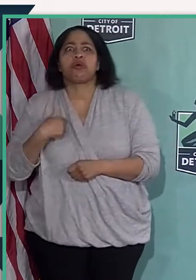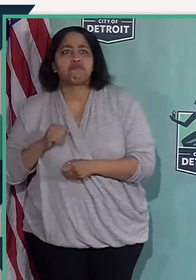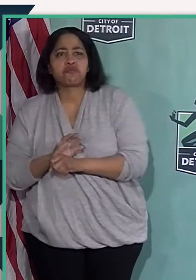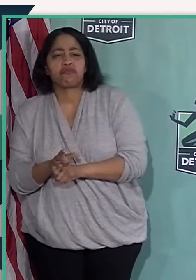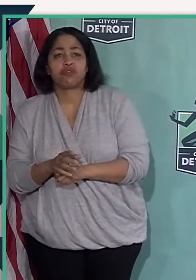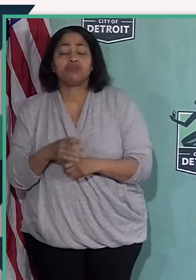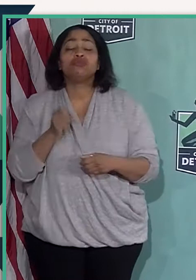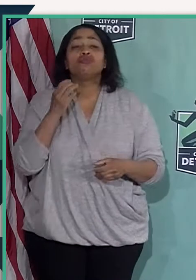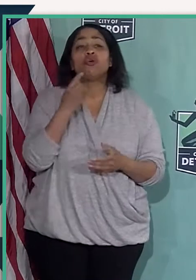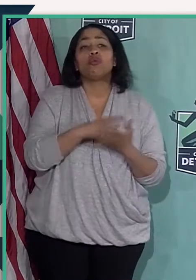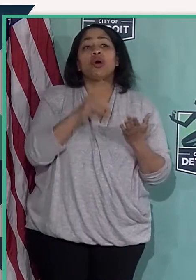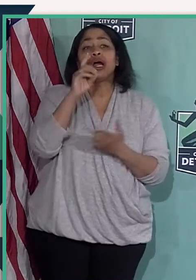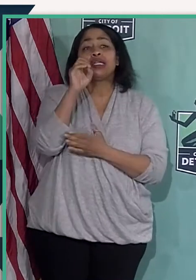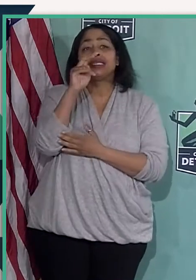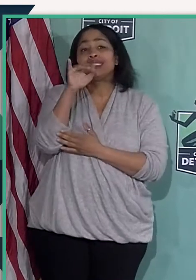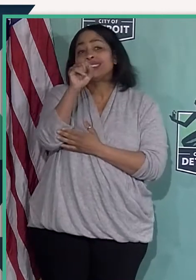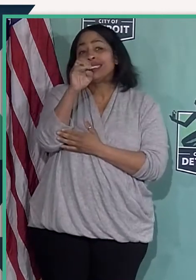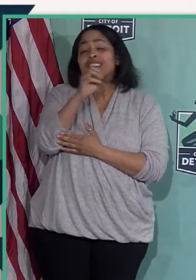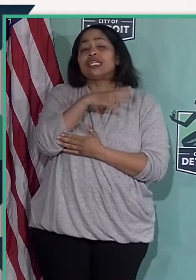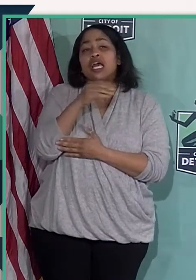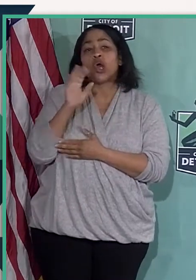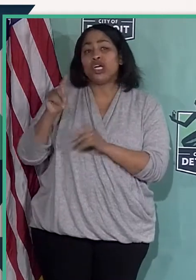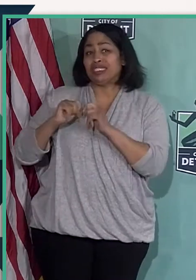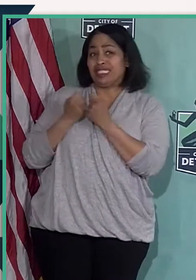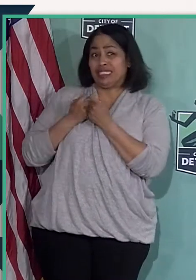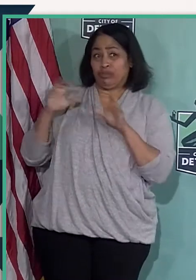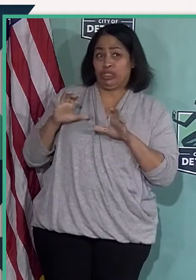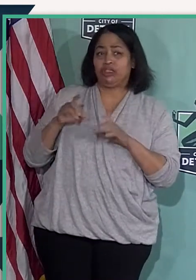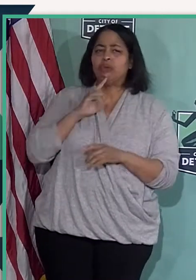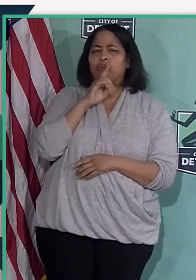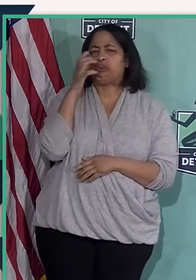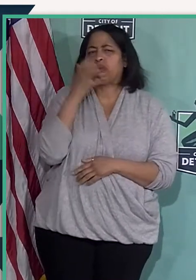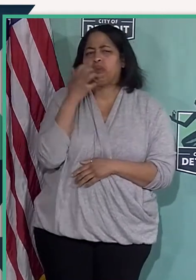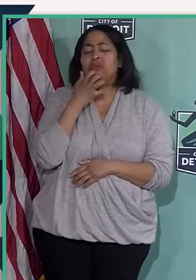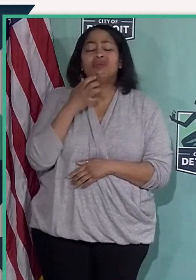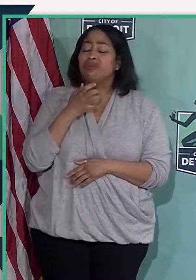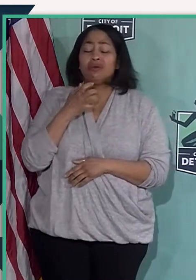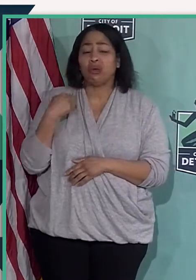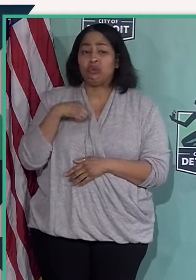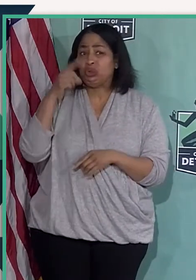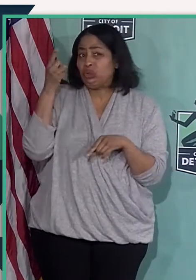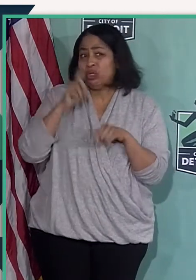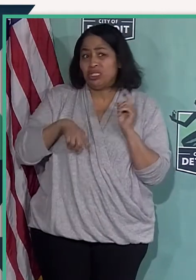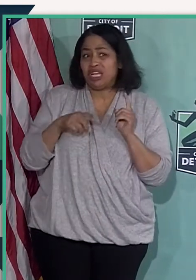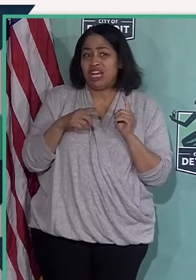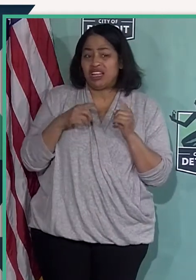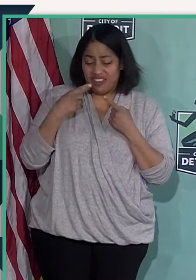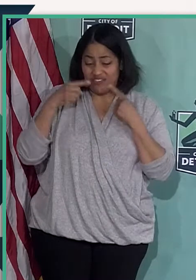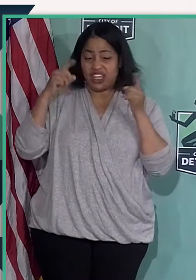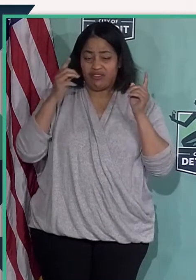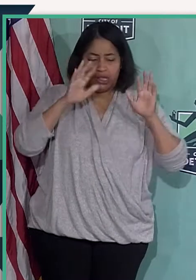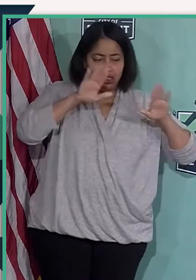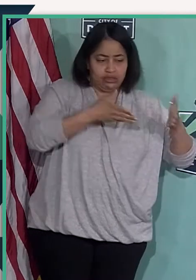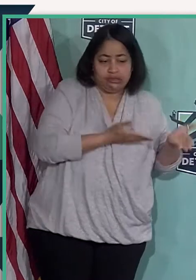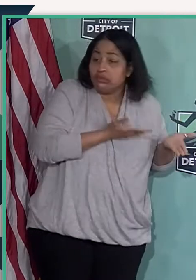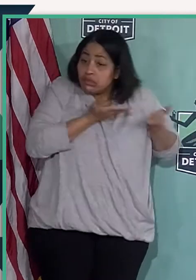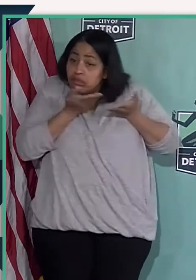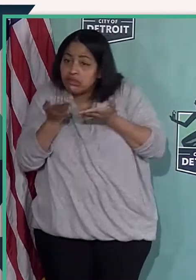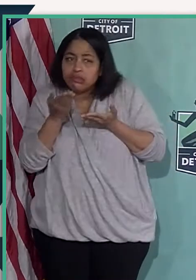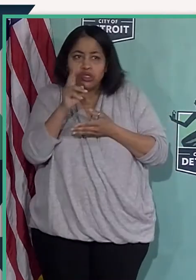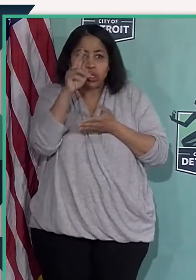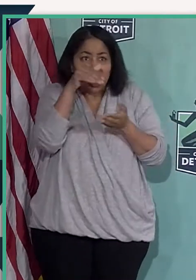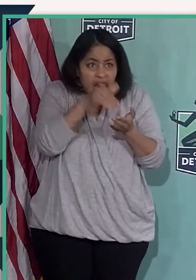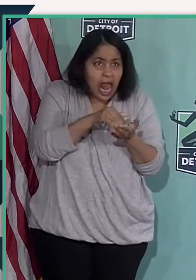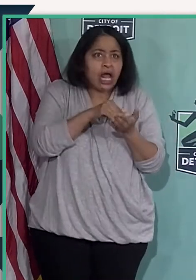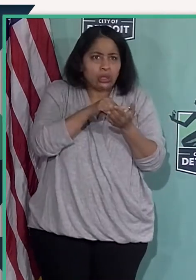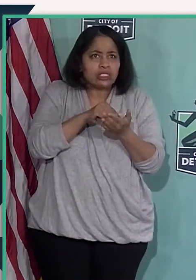team did, which was pretty remarkable, was we could not have effectively transported 2,000 seniors over to